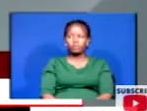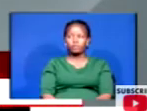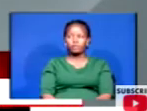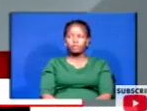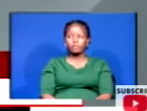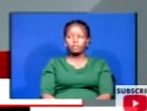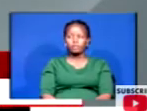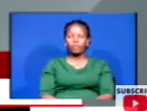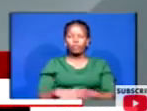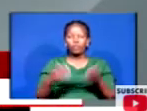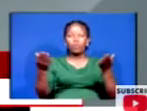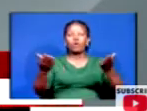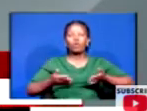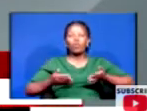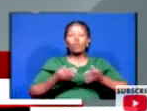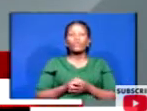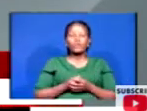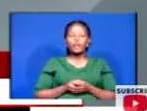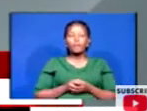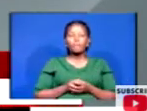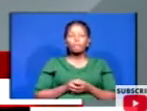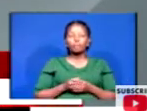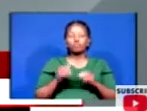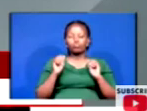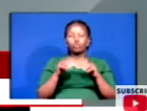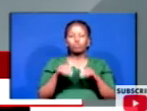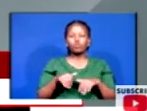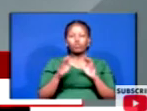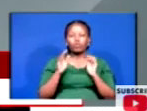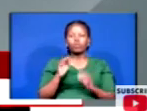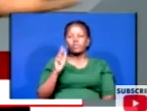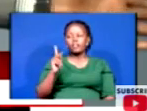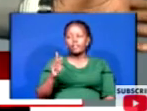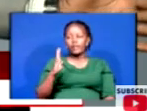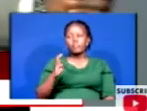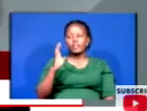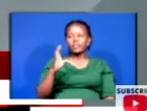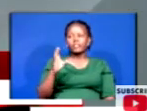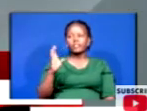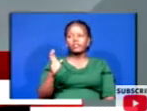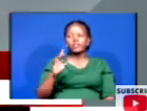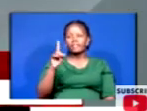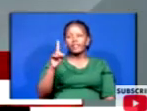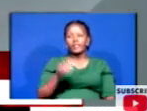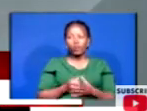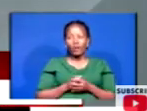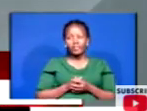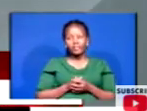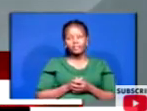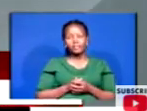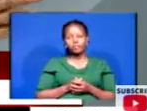Welcome back. Remember our socials at KBC Channel 1. My Twitter handle at Tomboya24. I'd already introduced them. Mola to my immediate